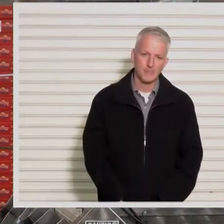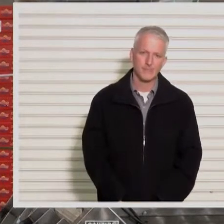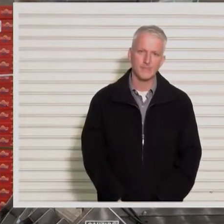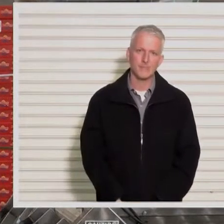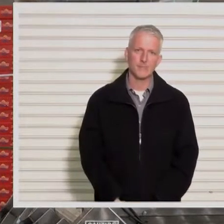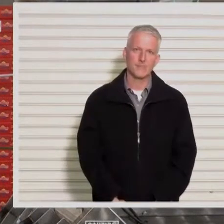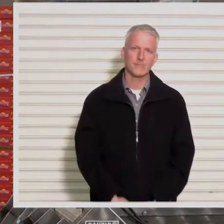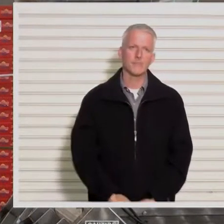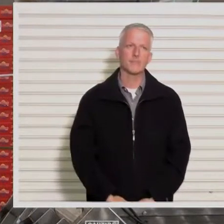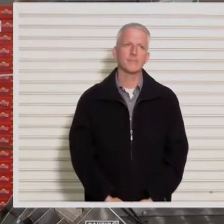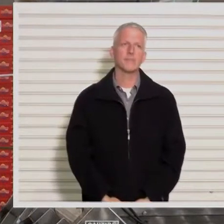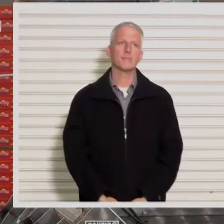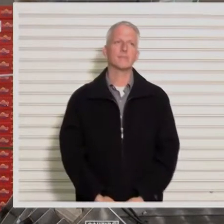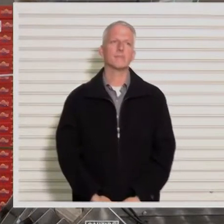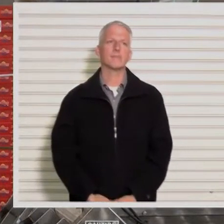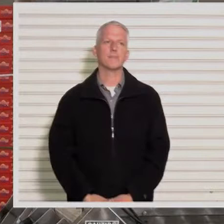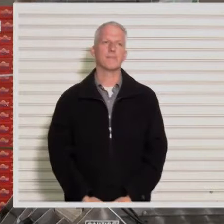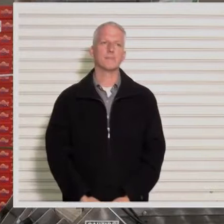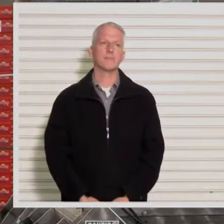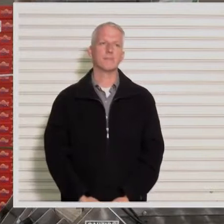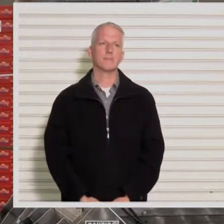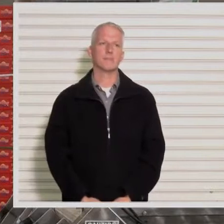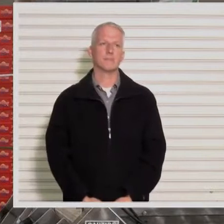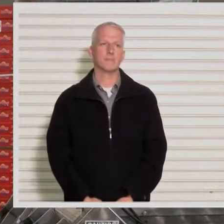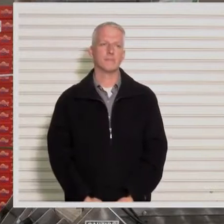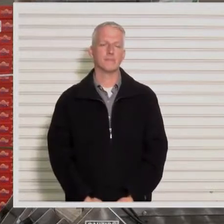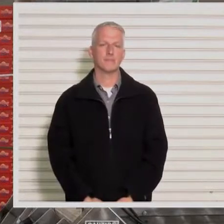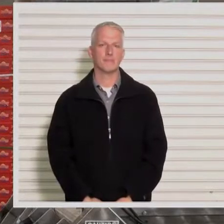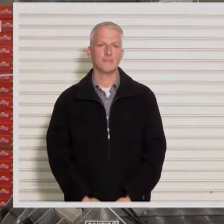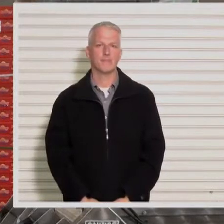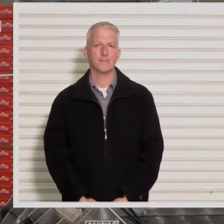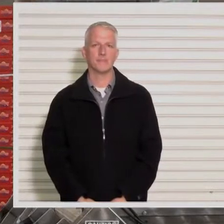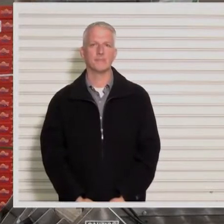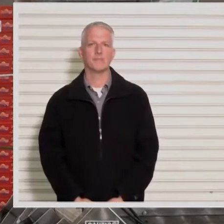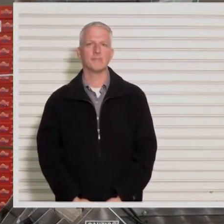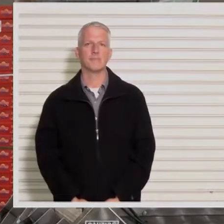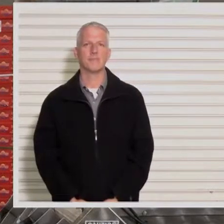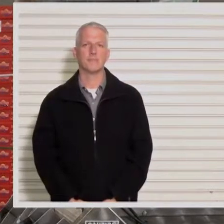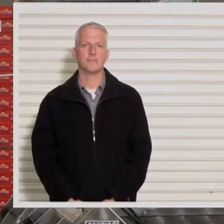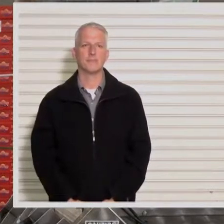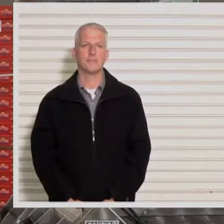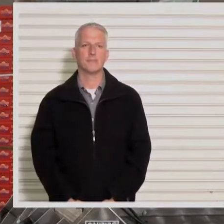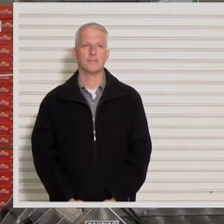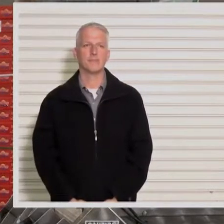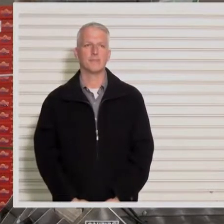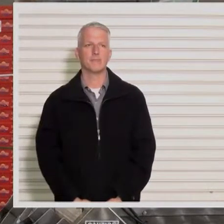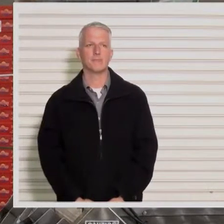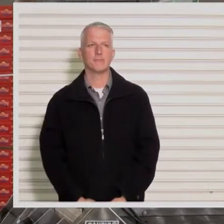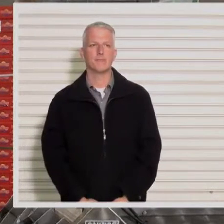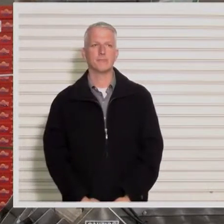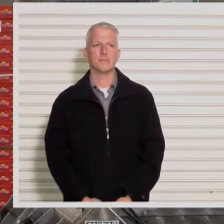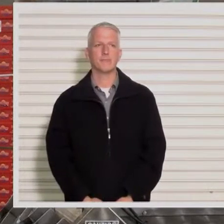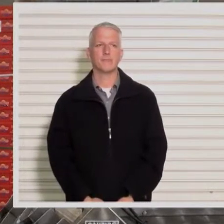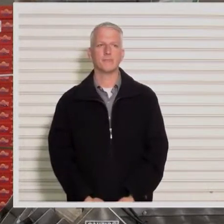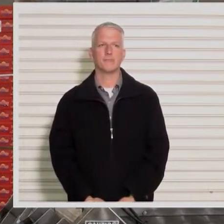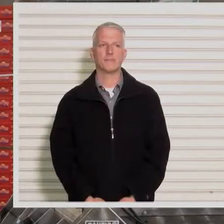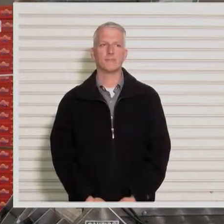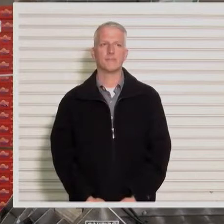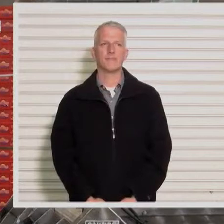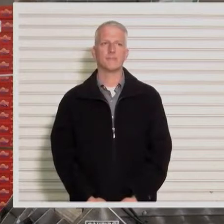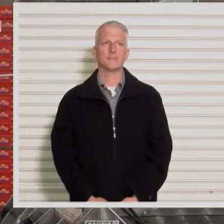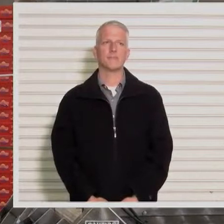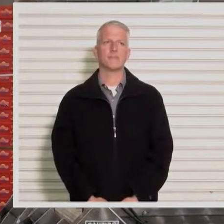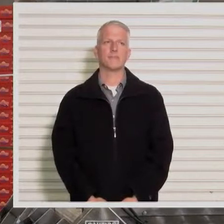gobernador Newsom ha hecho un buen trabajo. Estoy muy orgulloso con él, porque él, con